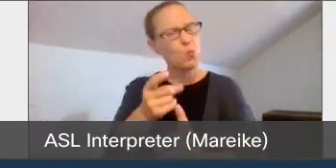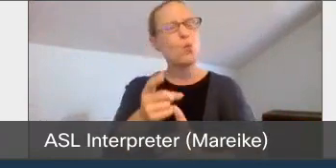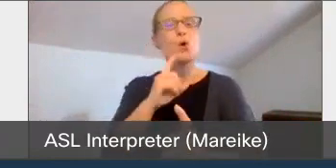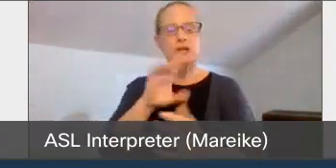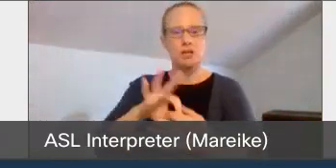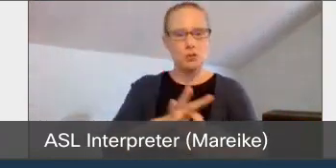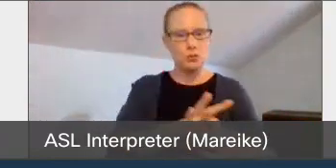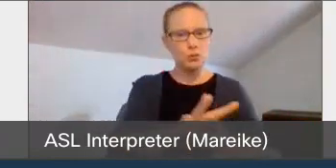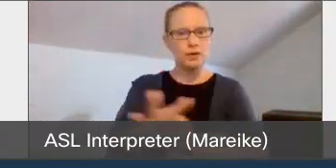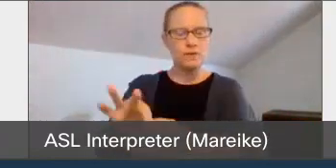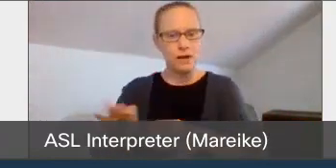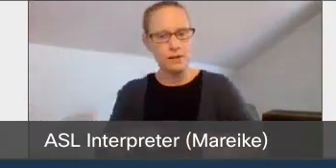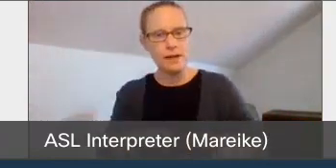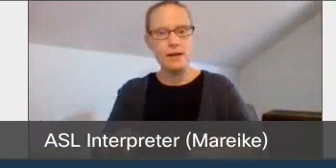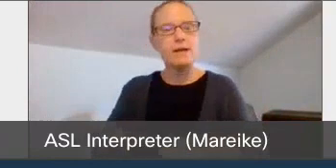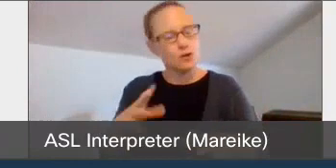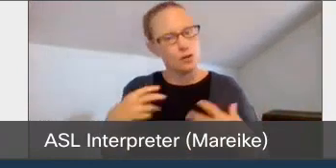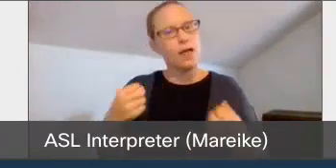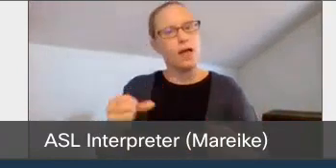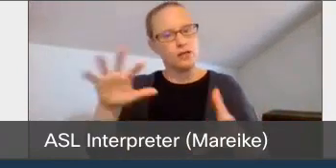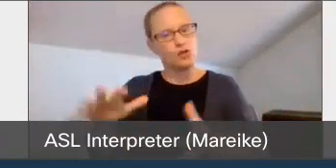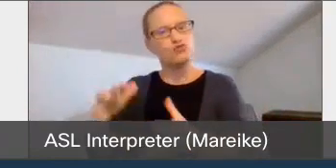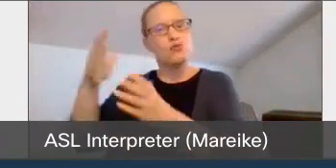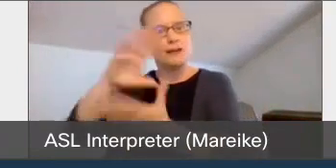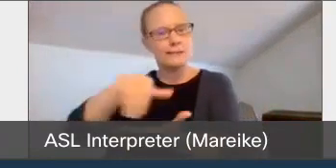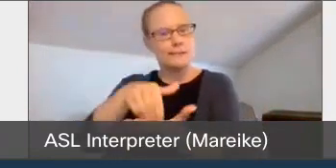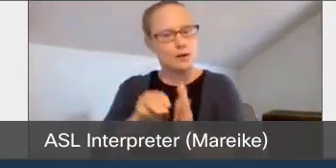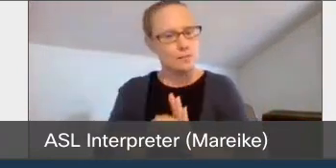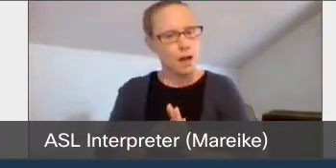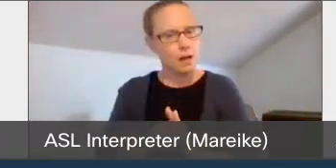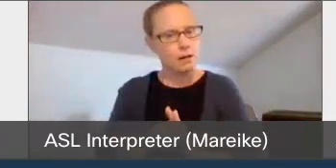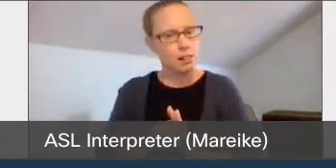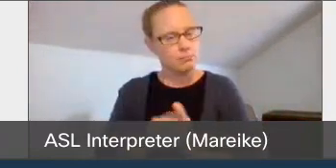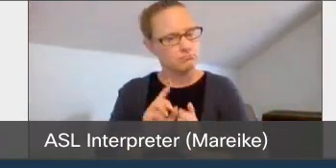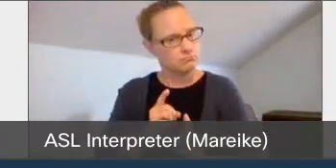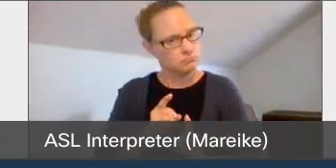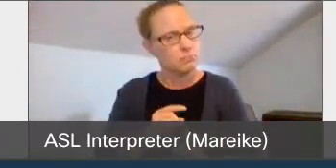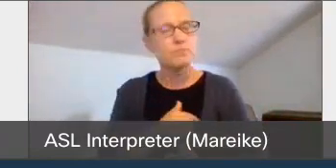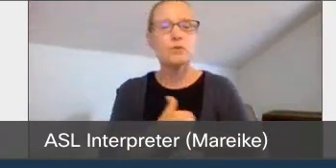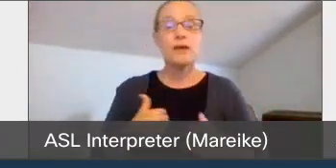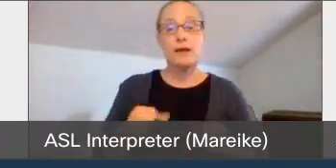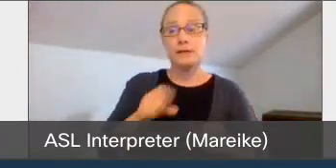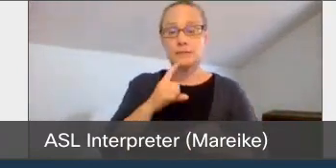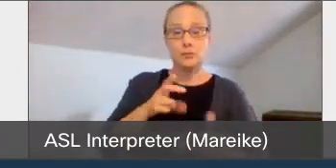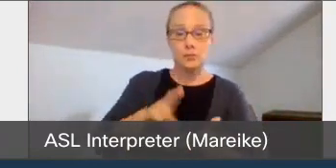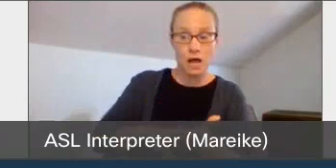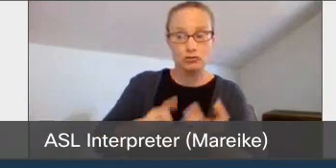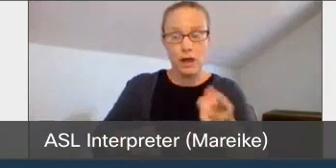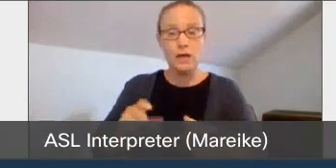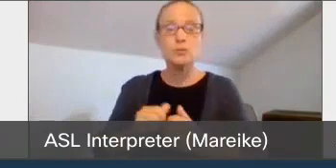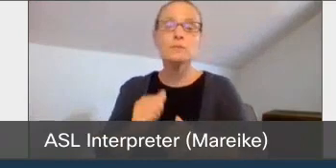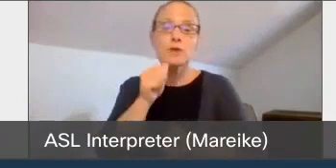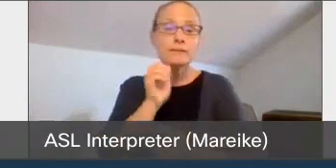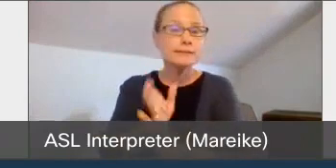unified behavioral health crisis center model. We have the possibility of contracting with private psych